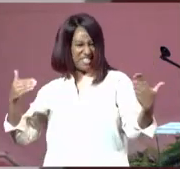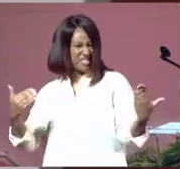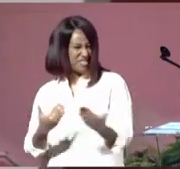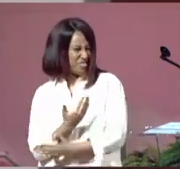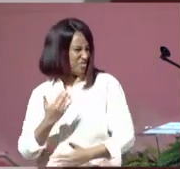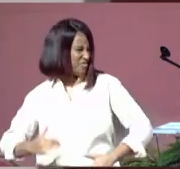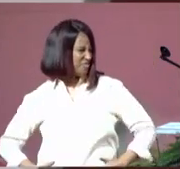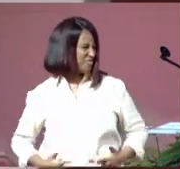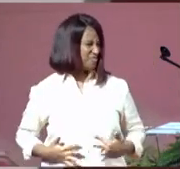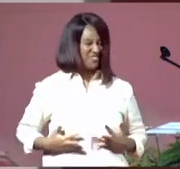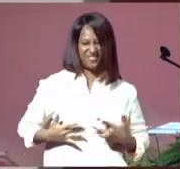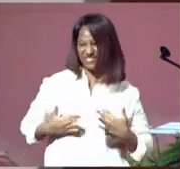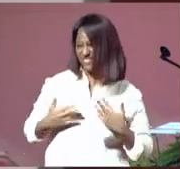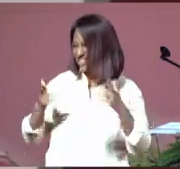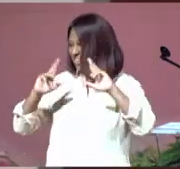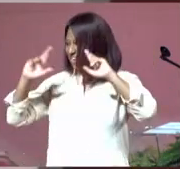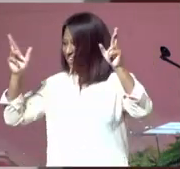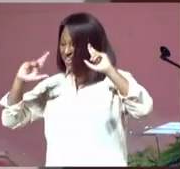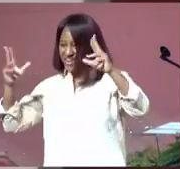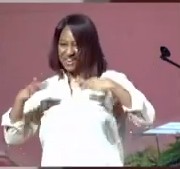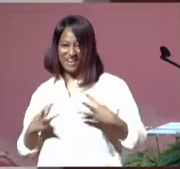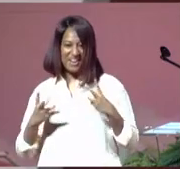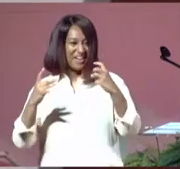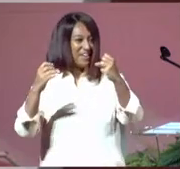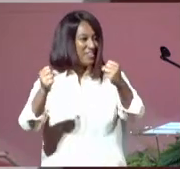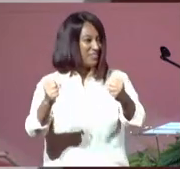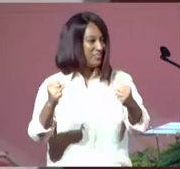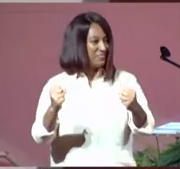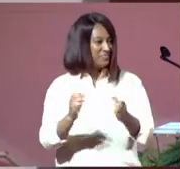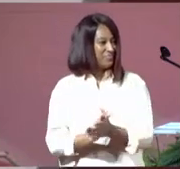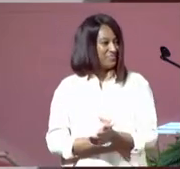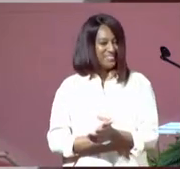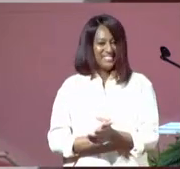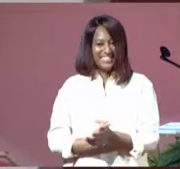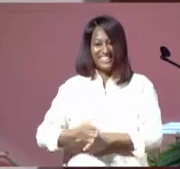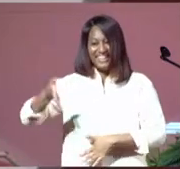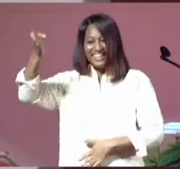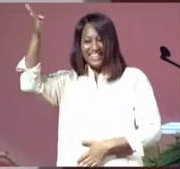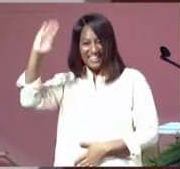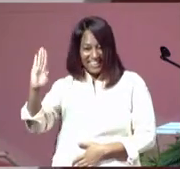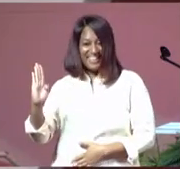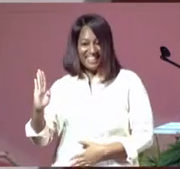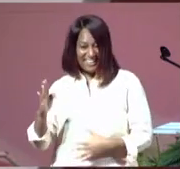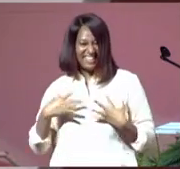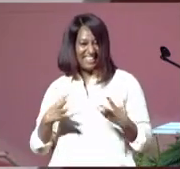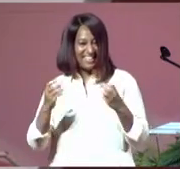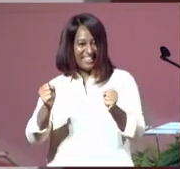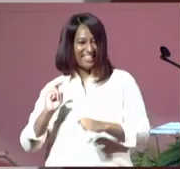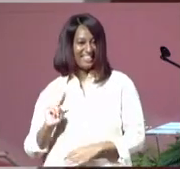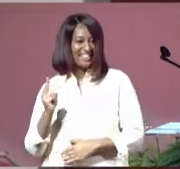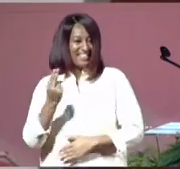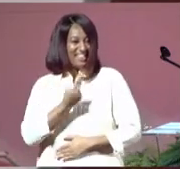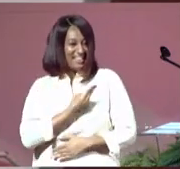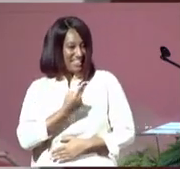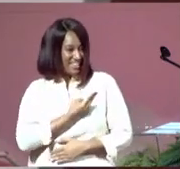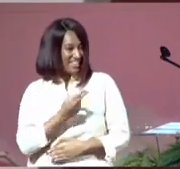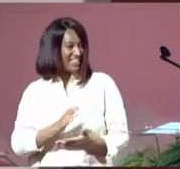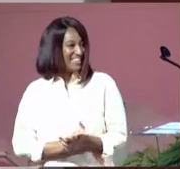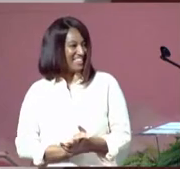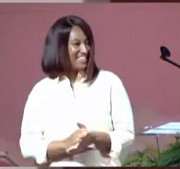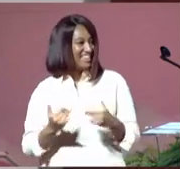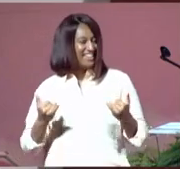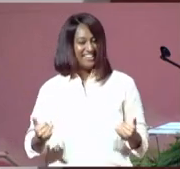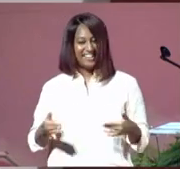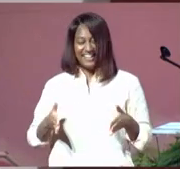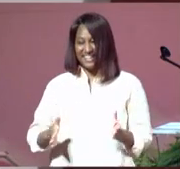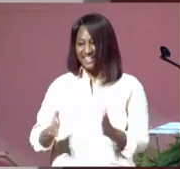be renewed? Are you ready to be made whole? Well, God has already done it, so let's step into it, and let's go ahead and go to God